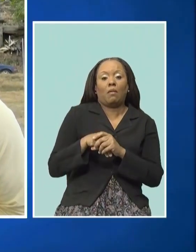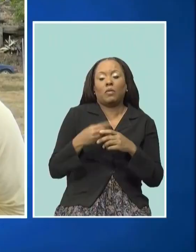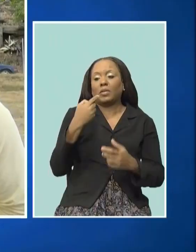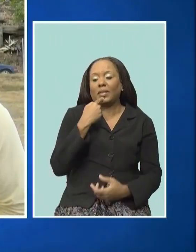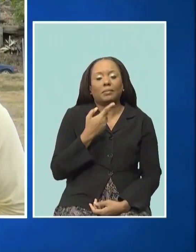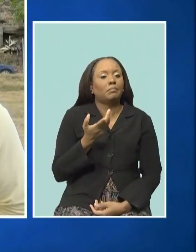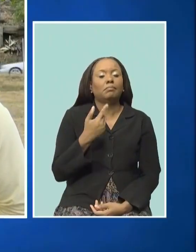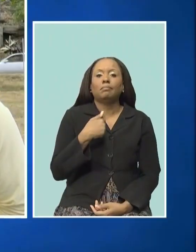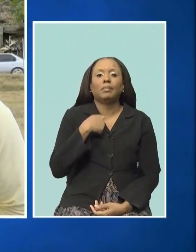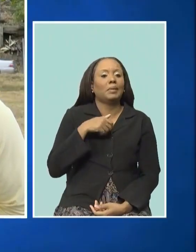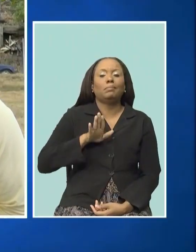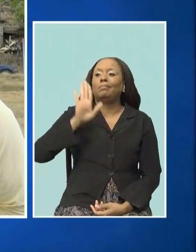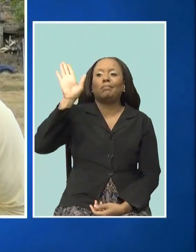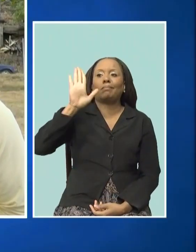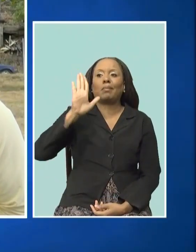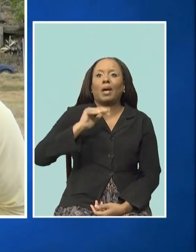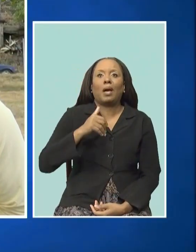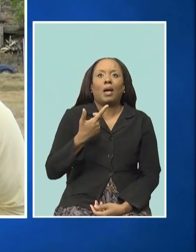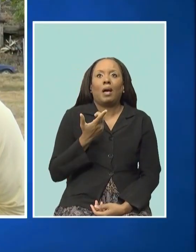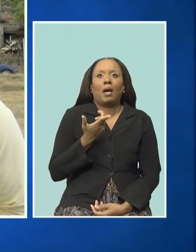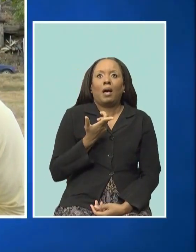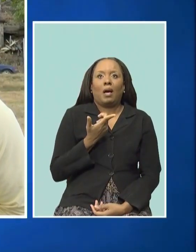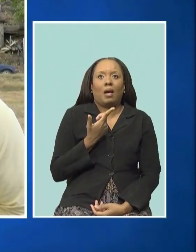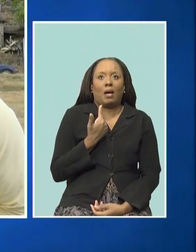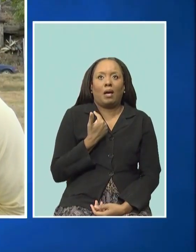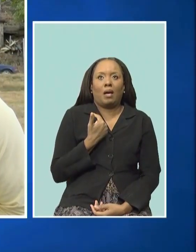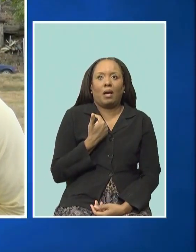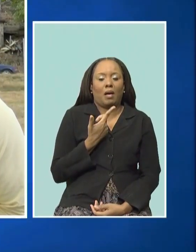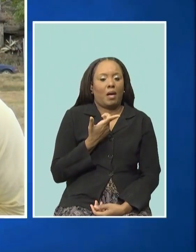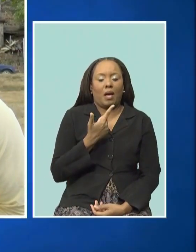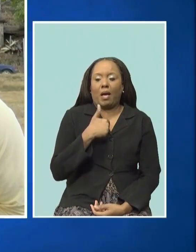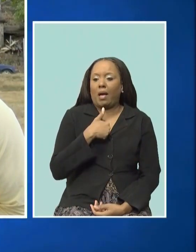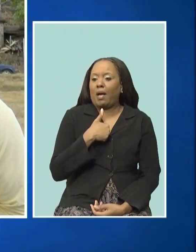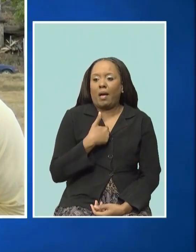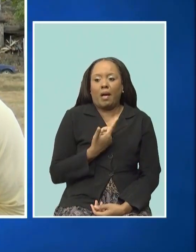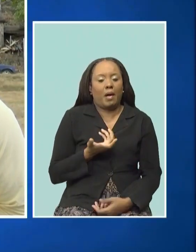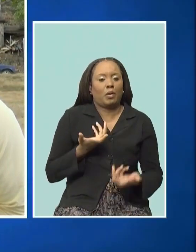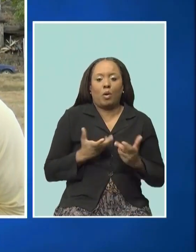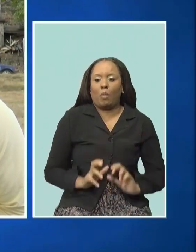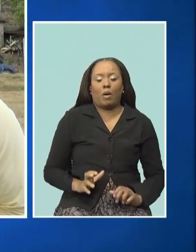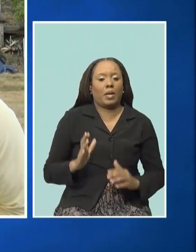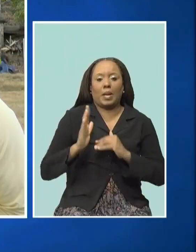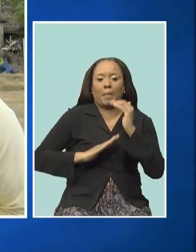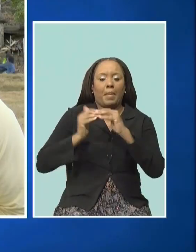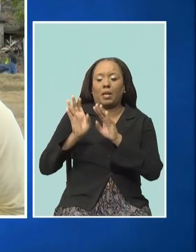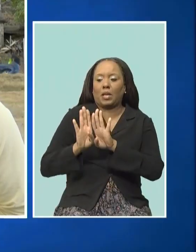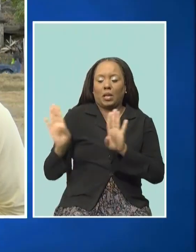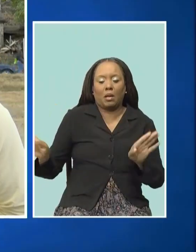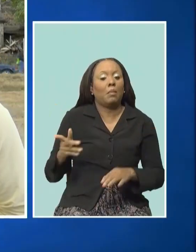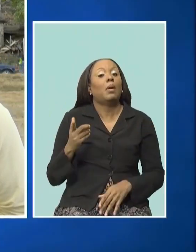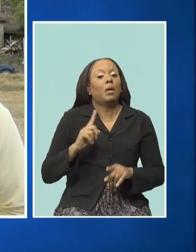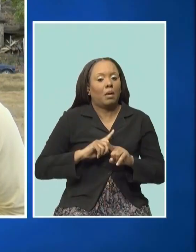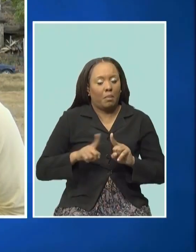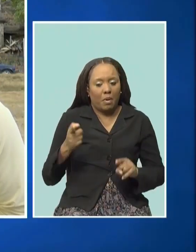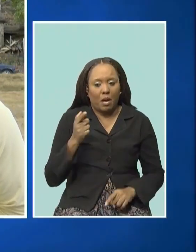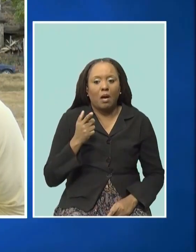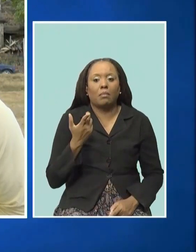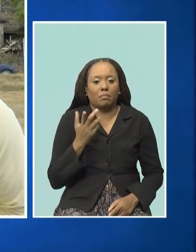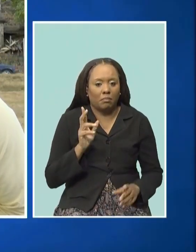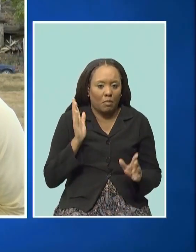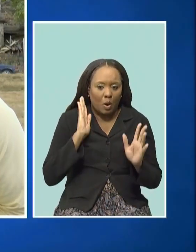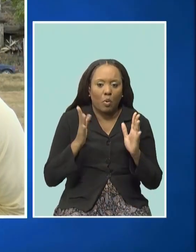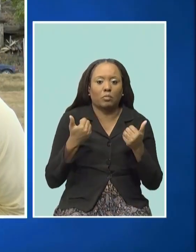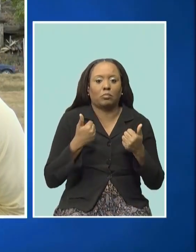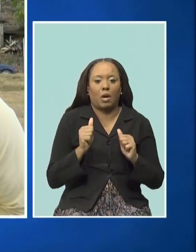say I'm being counted and I'm willing to put down my name as a claimant in this case and try to fine-tune the details